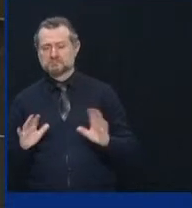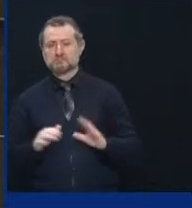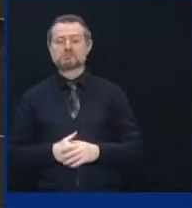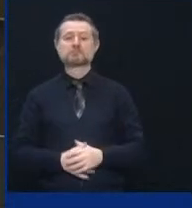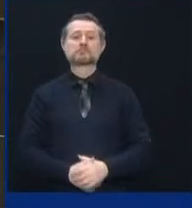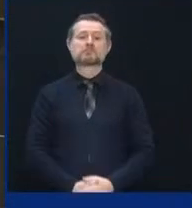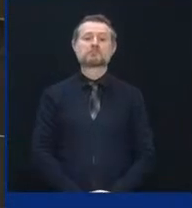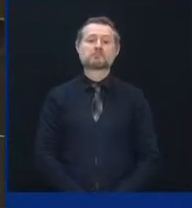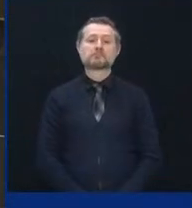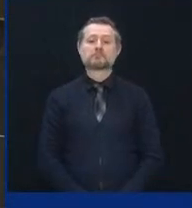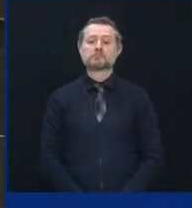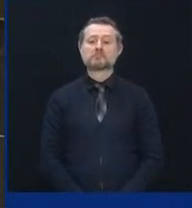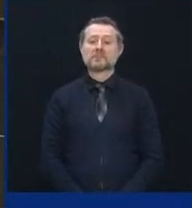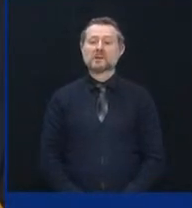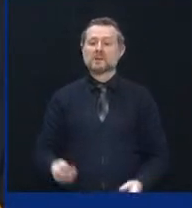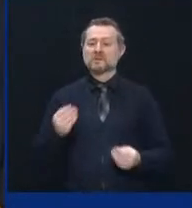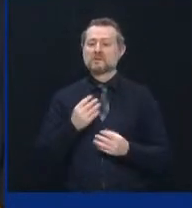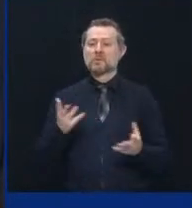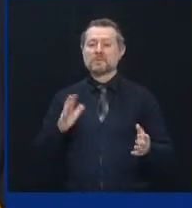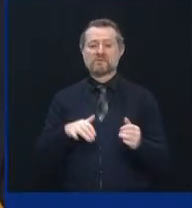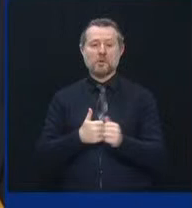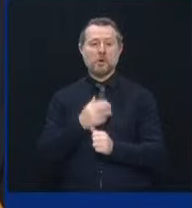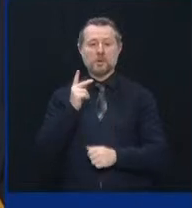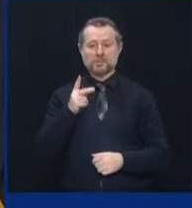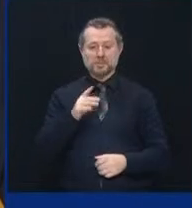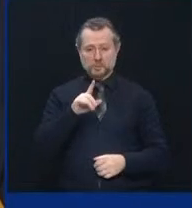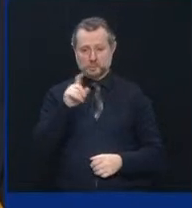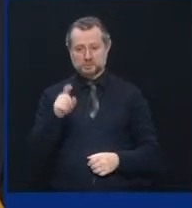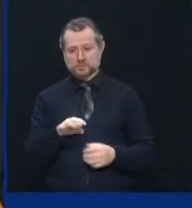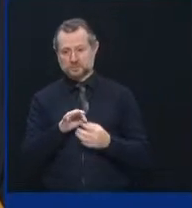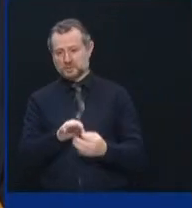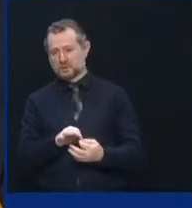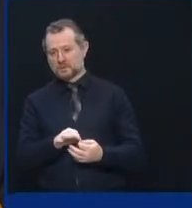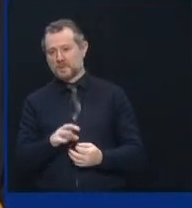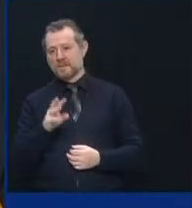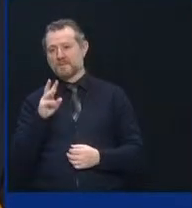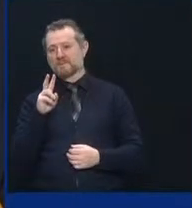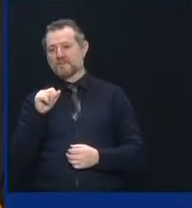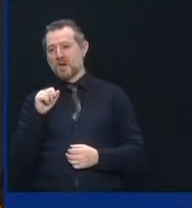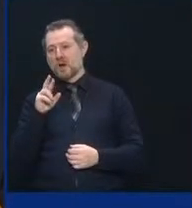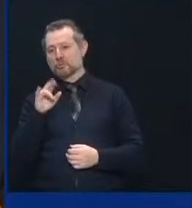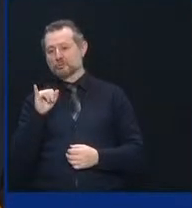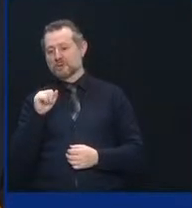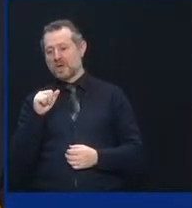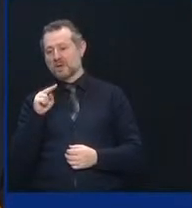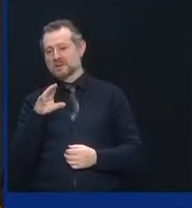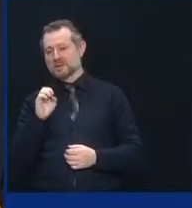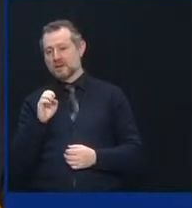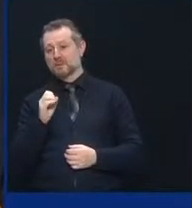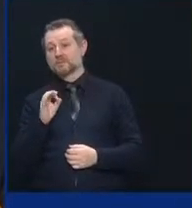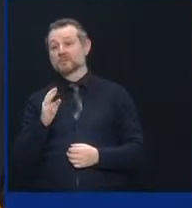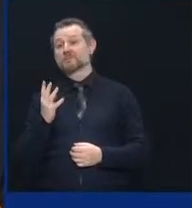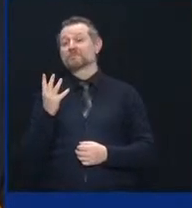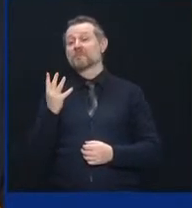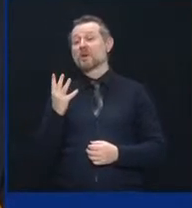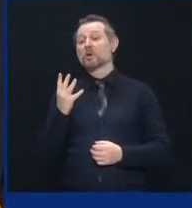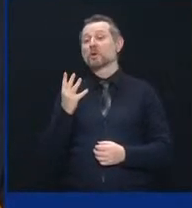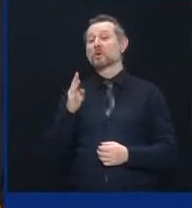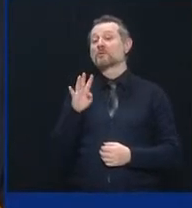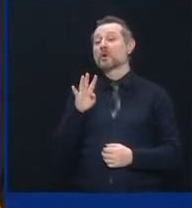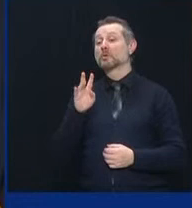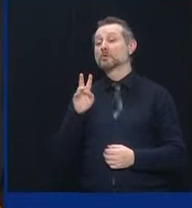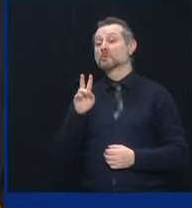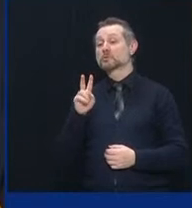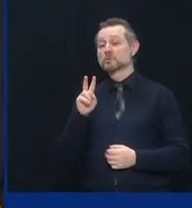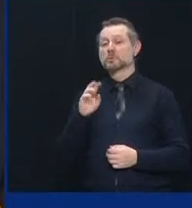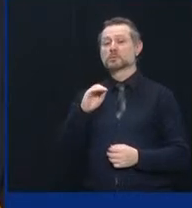Just FYI, to follow up on the question about the variants, there are 42 positives in the state for the